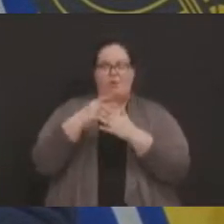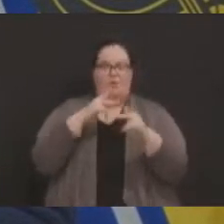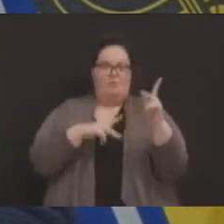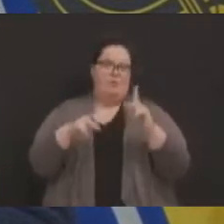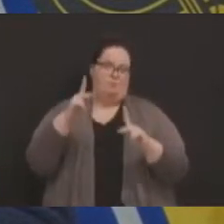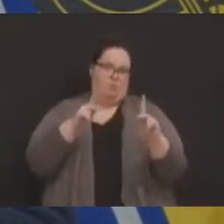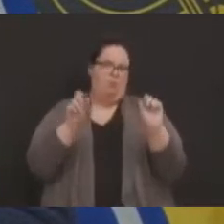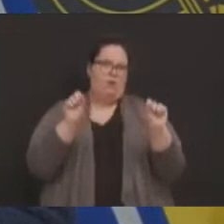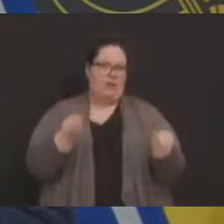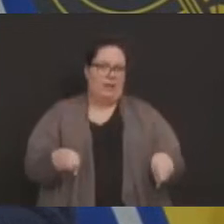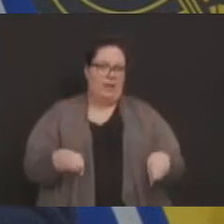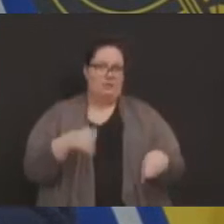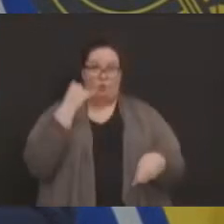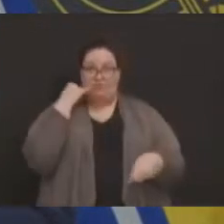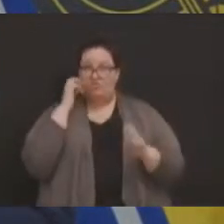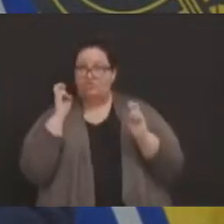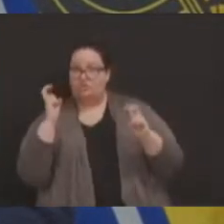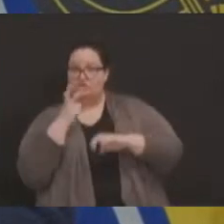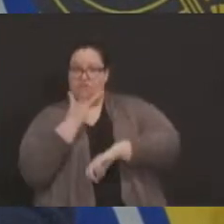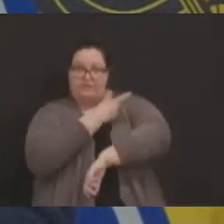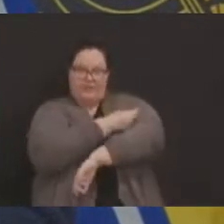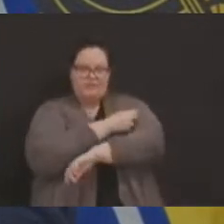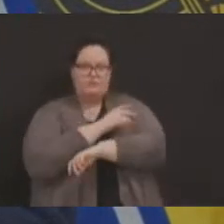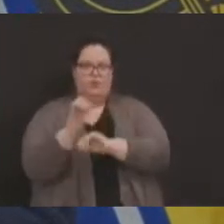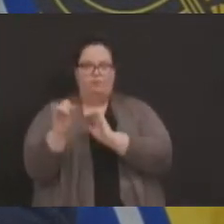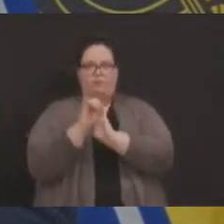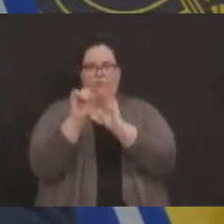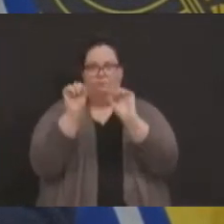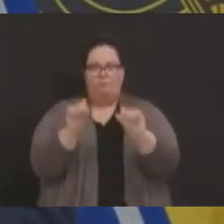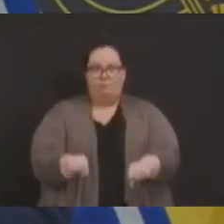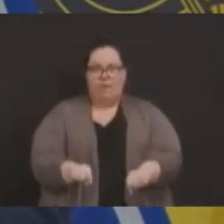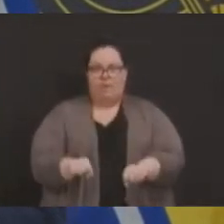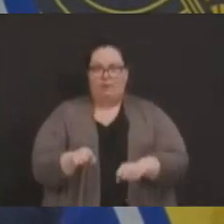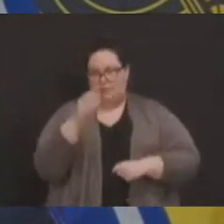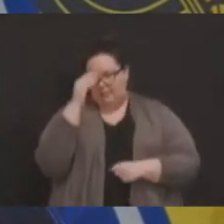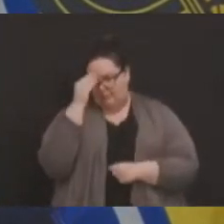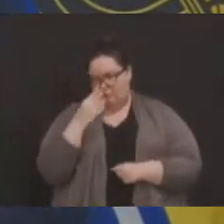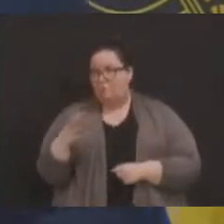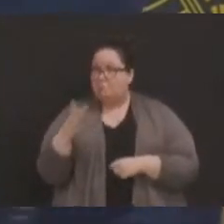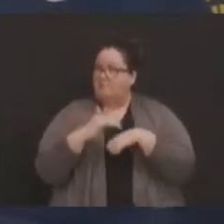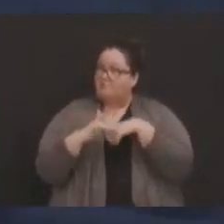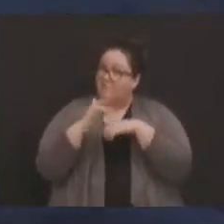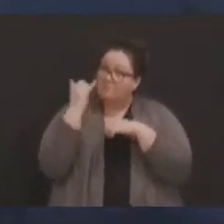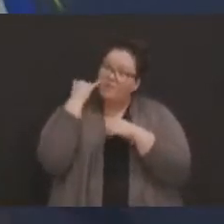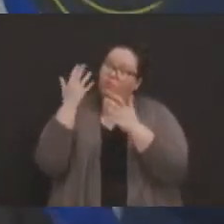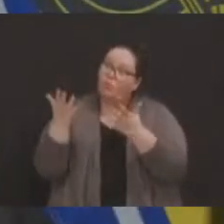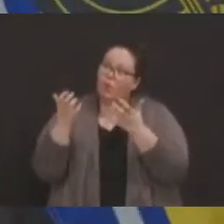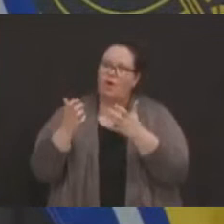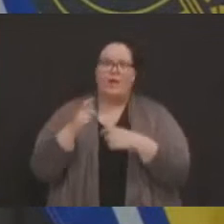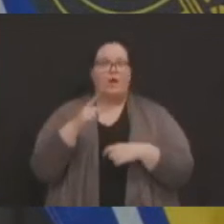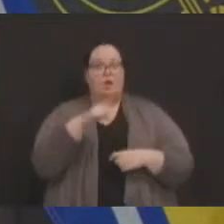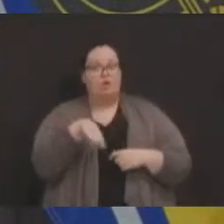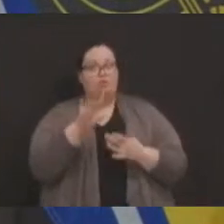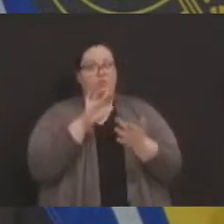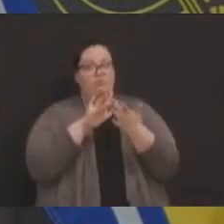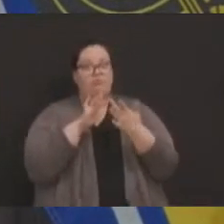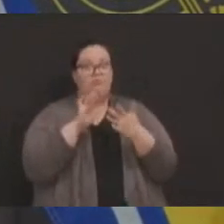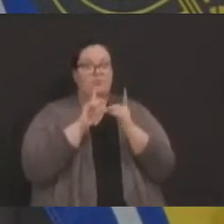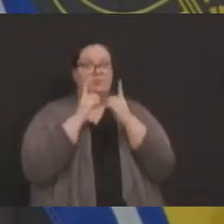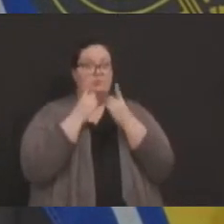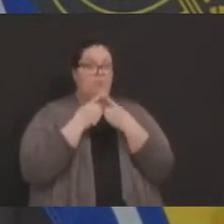Department of Health or Public Health to ask that question on behalf of any of their family members. Mr. Forstall, do you have a quick